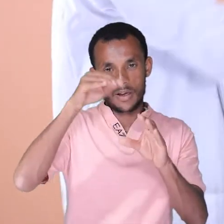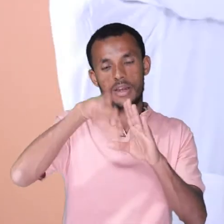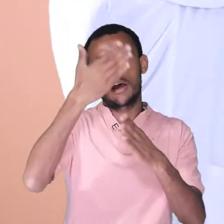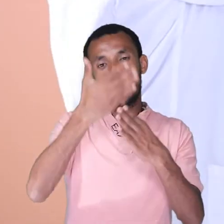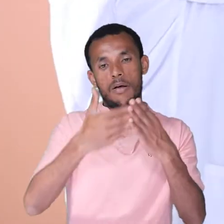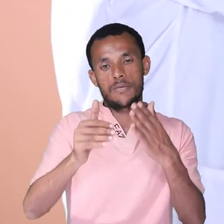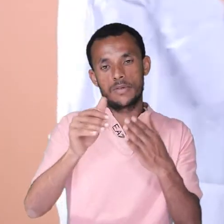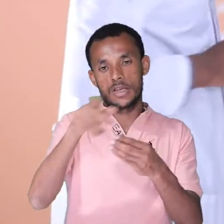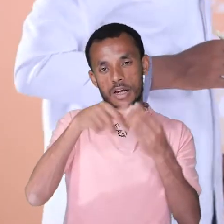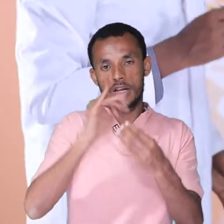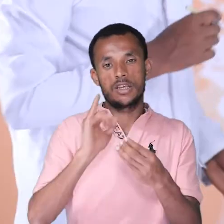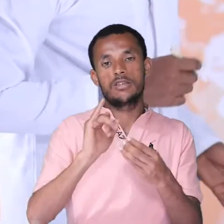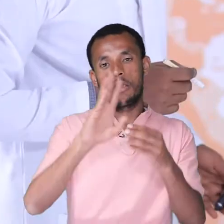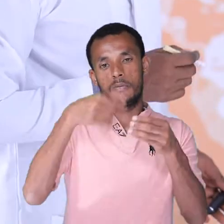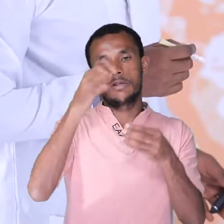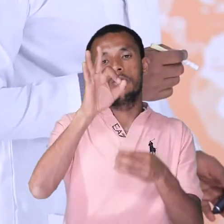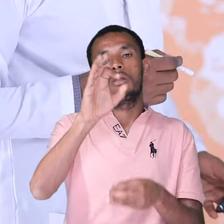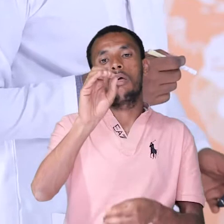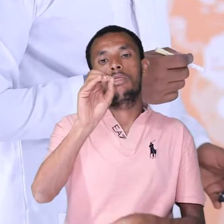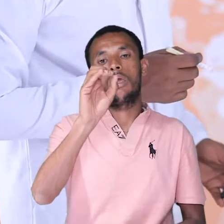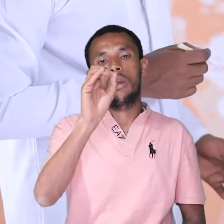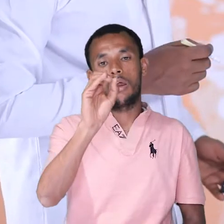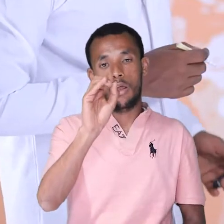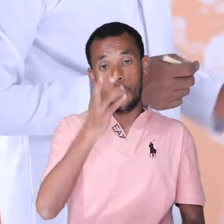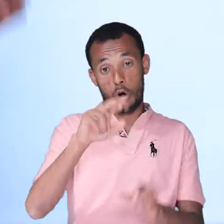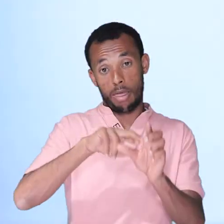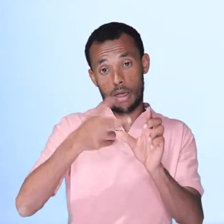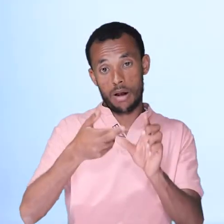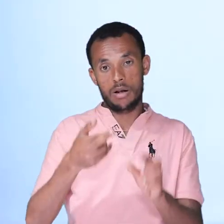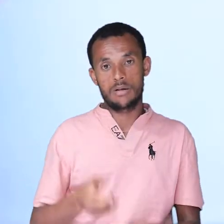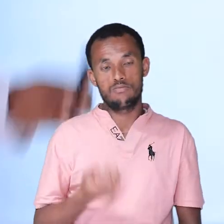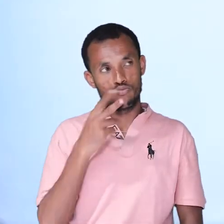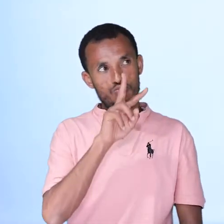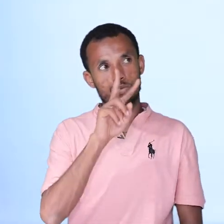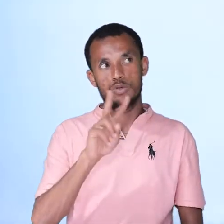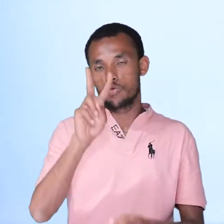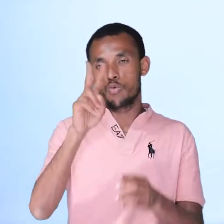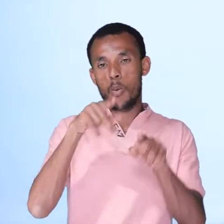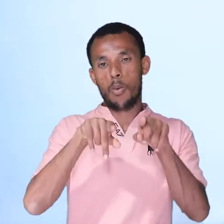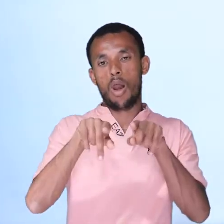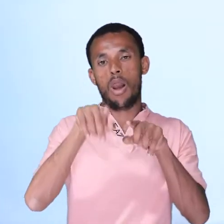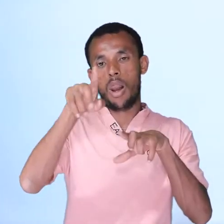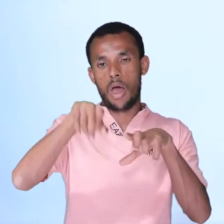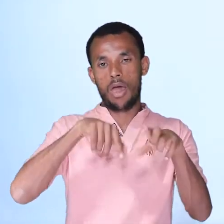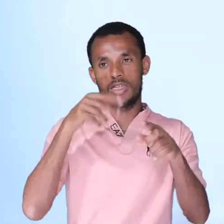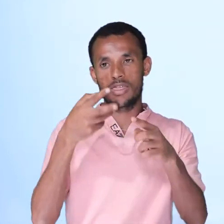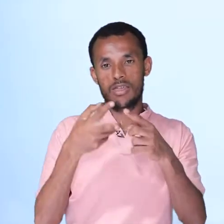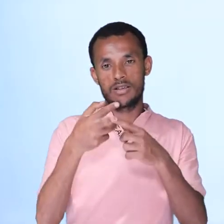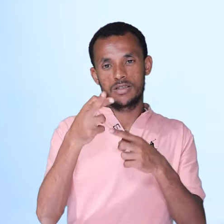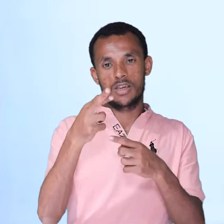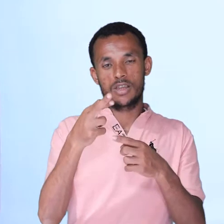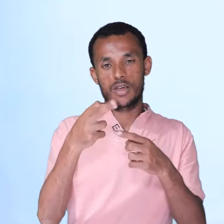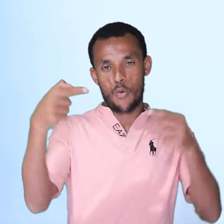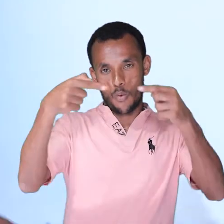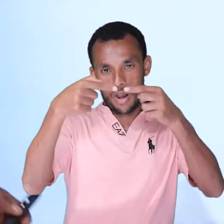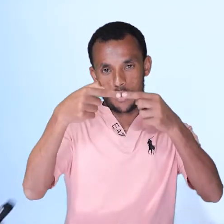semicircle is gives 90 degree or right angle. Here, two parallel lines intercept congruent arc